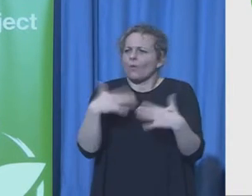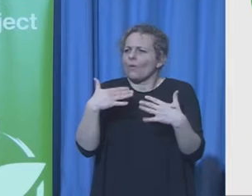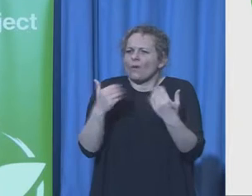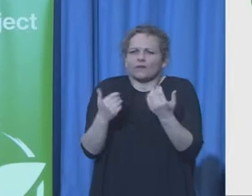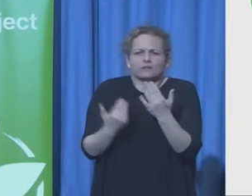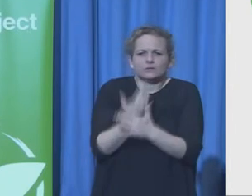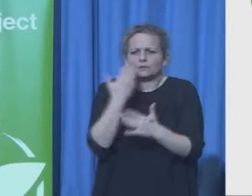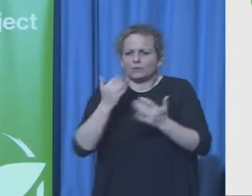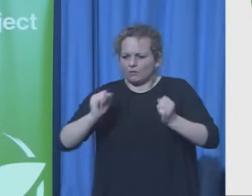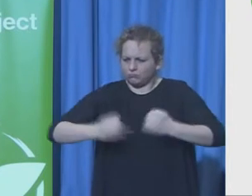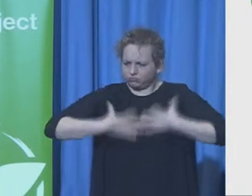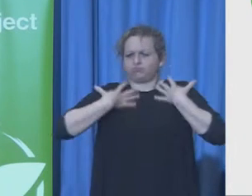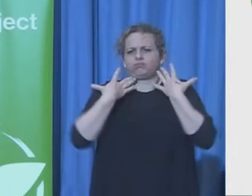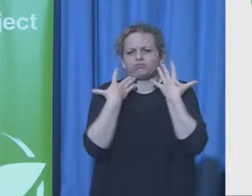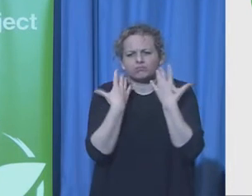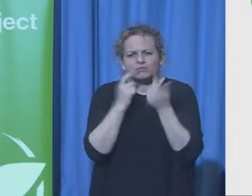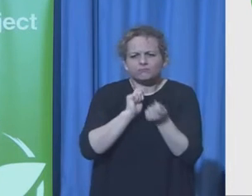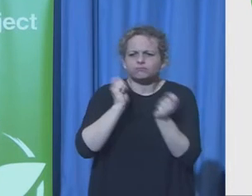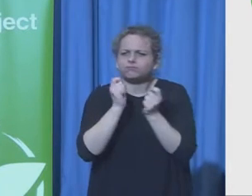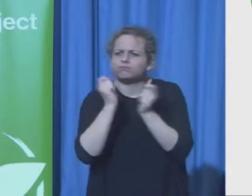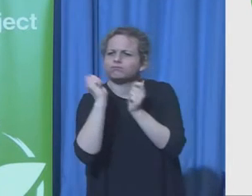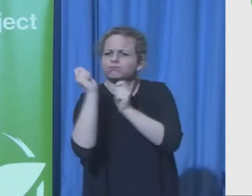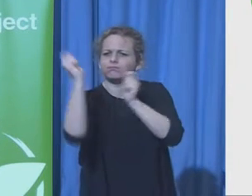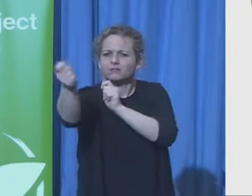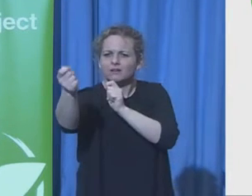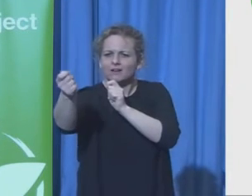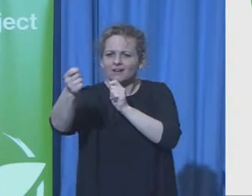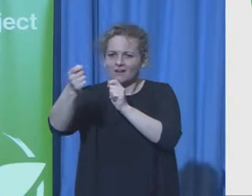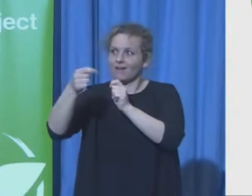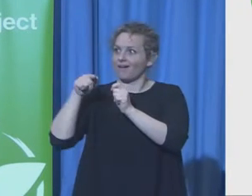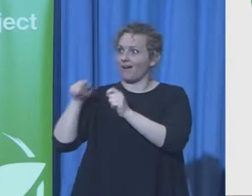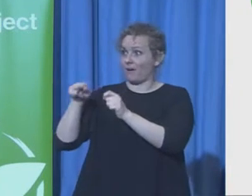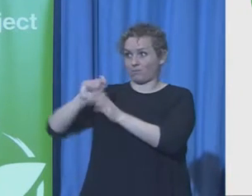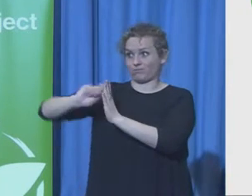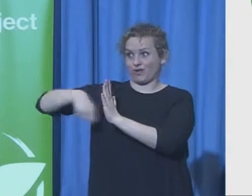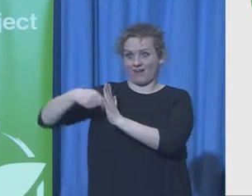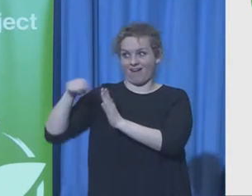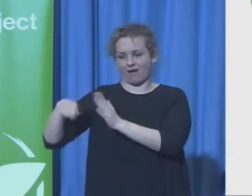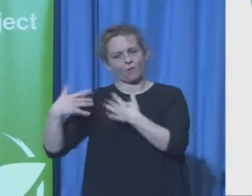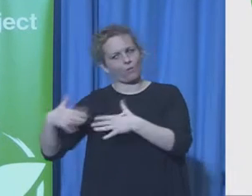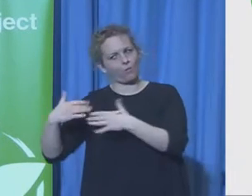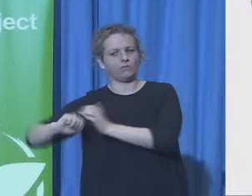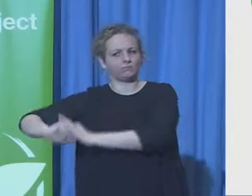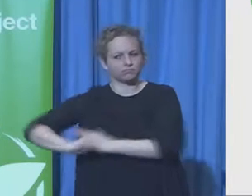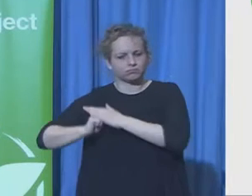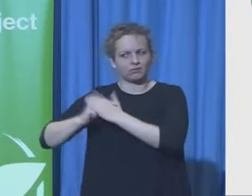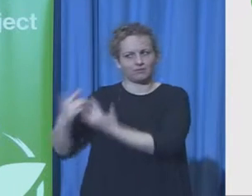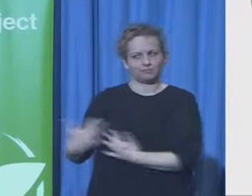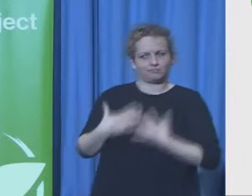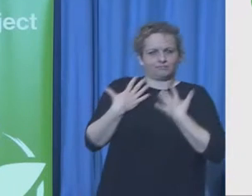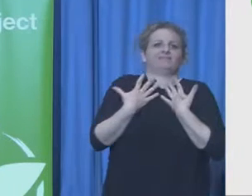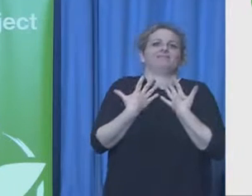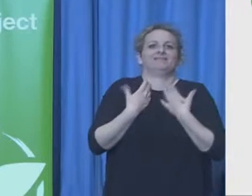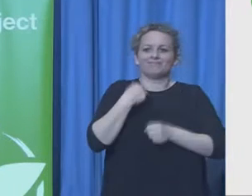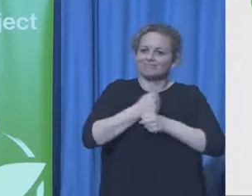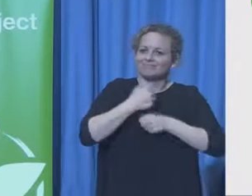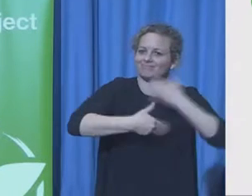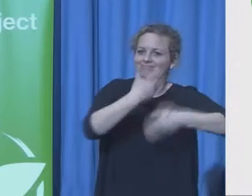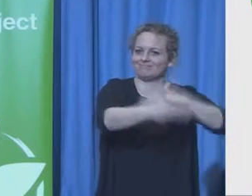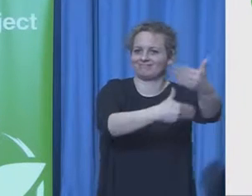work. For those of us who work in the area of social change, like all of you do, we have to take care of